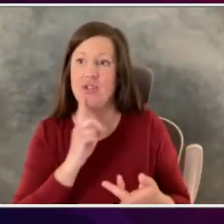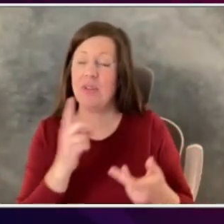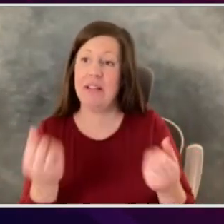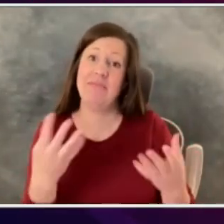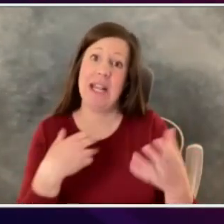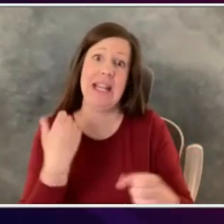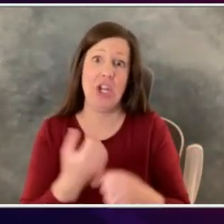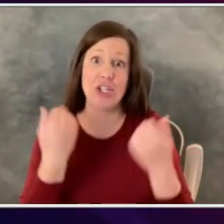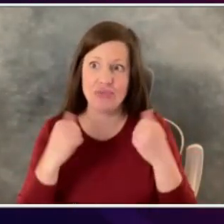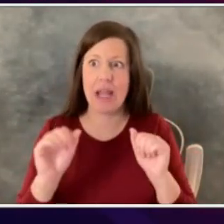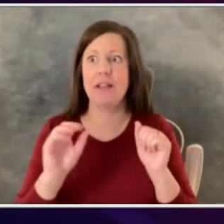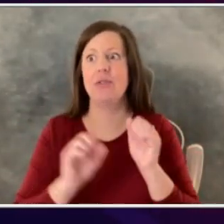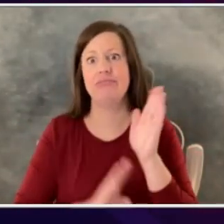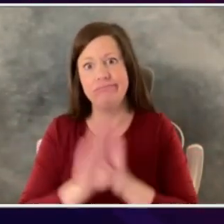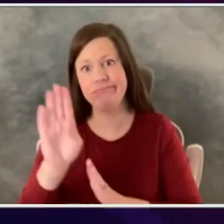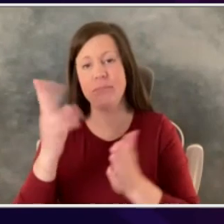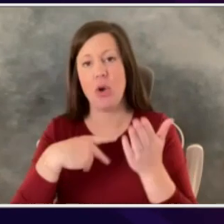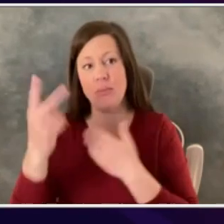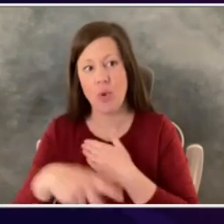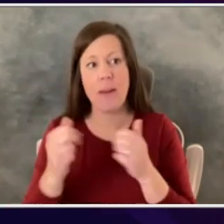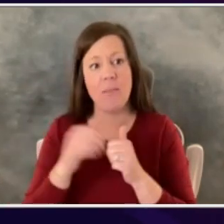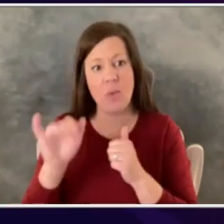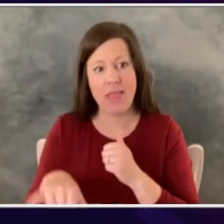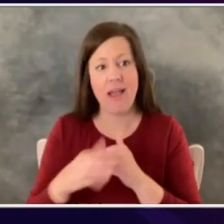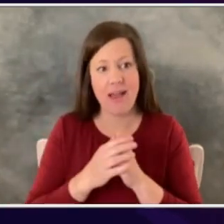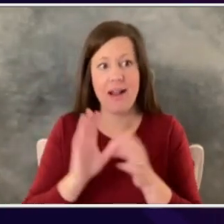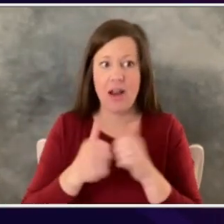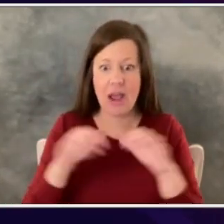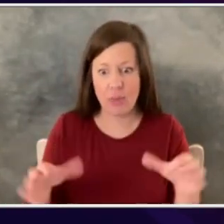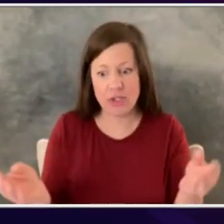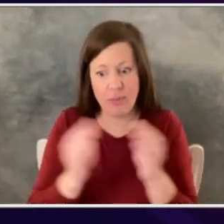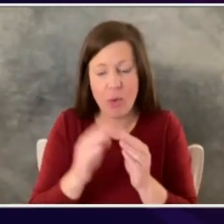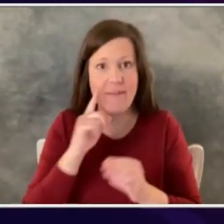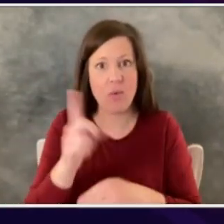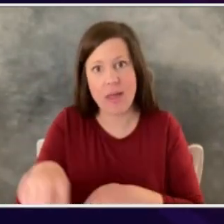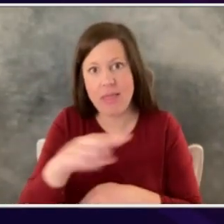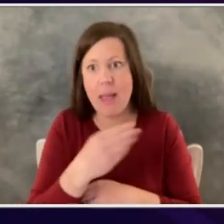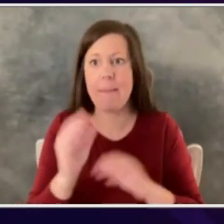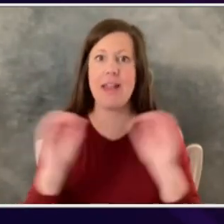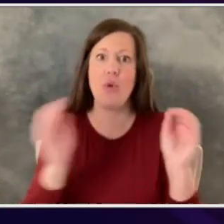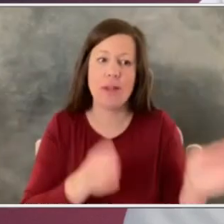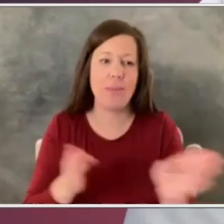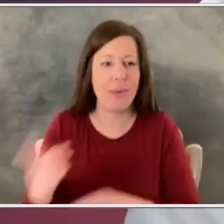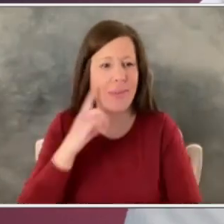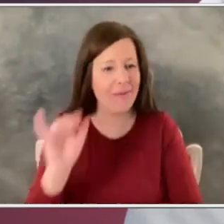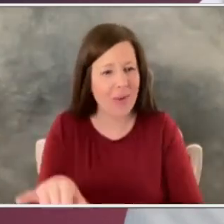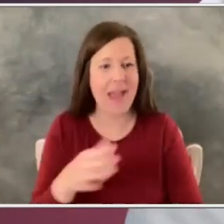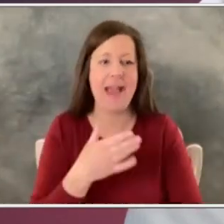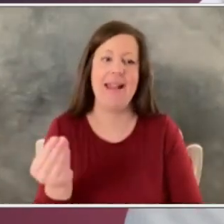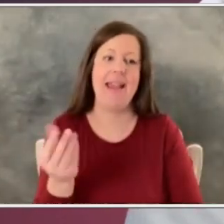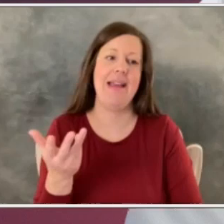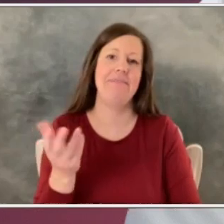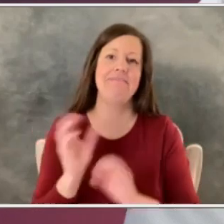our program and in that direction of how do we do more for caregivers. And no one's prepared for this, and no one feels